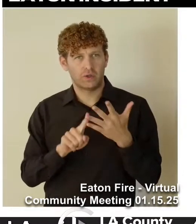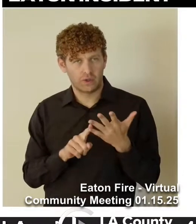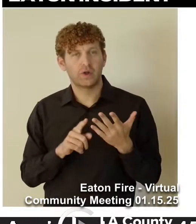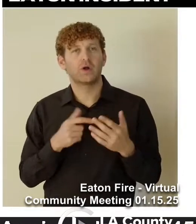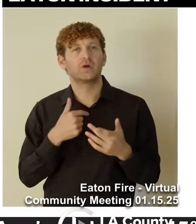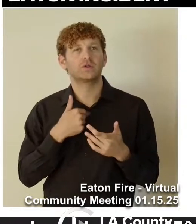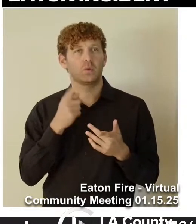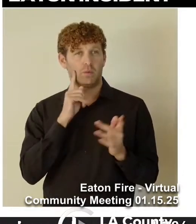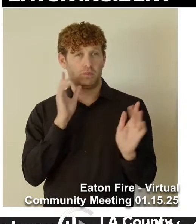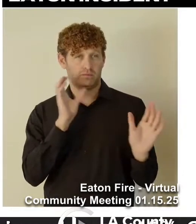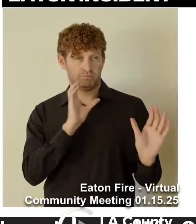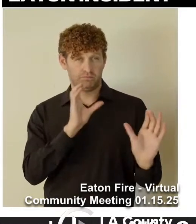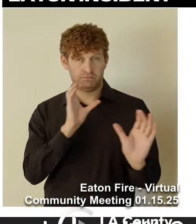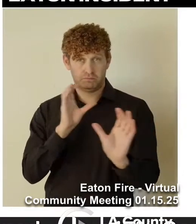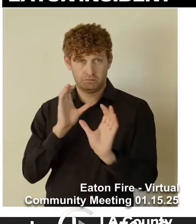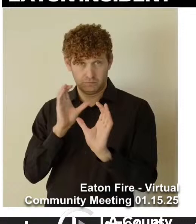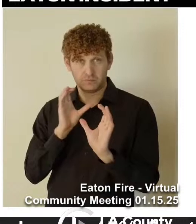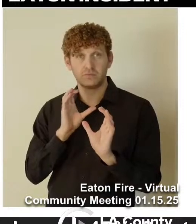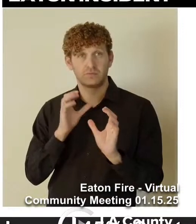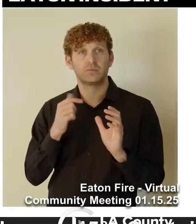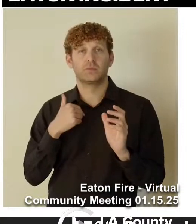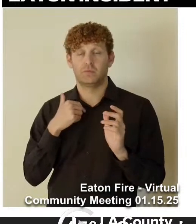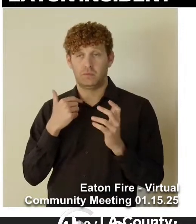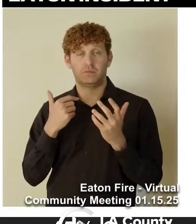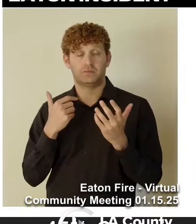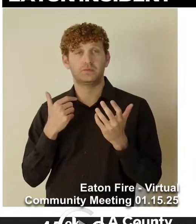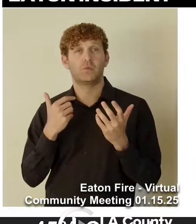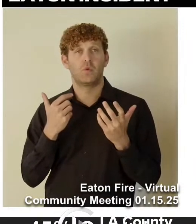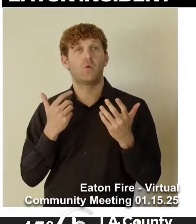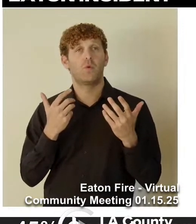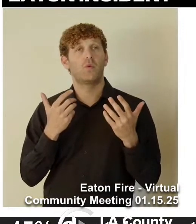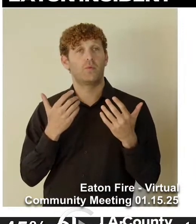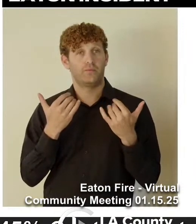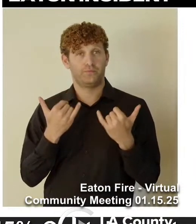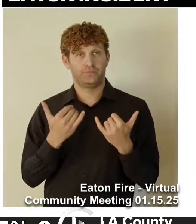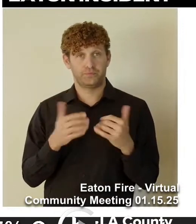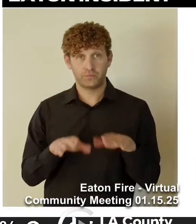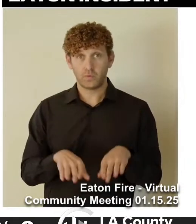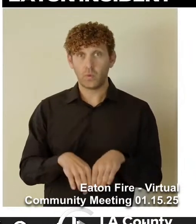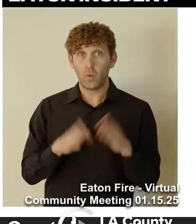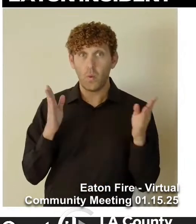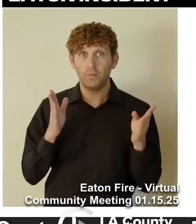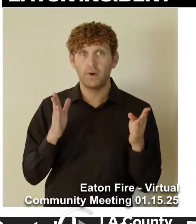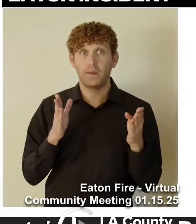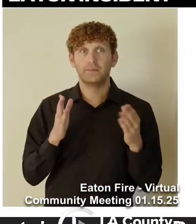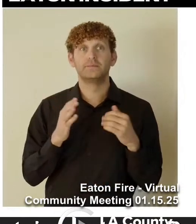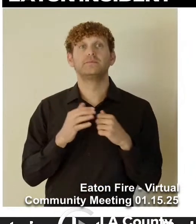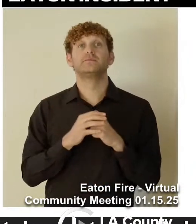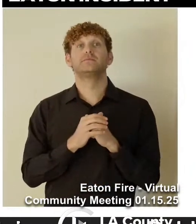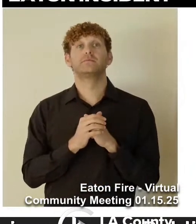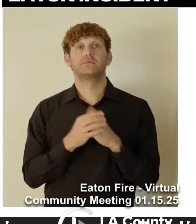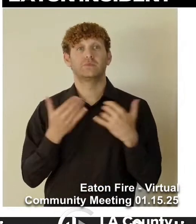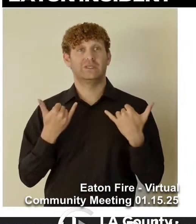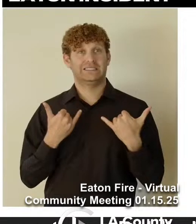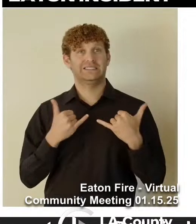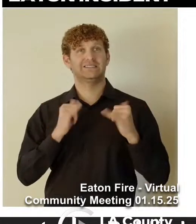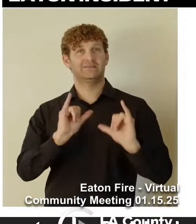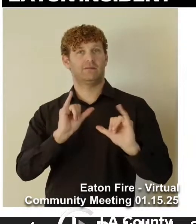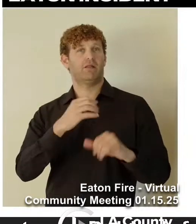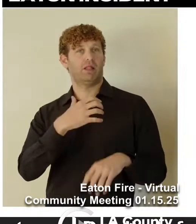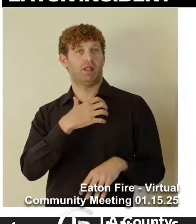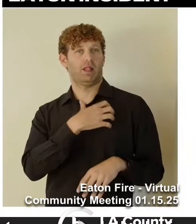these areas. As we open them up, there still will remain roving patrols and looter